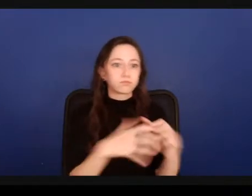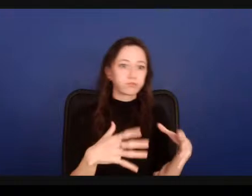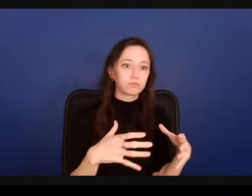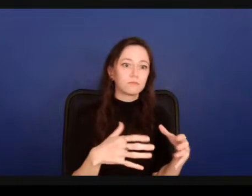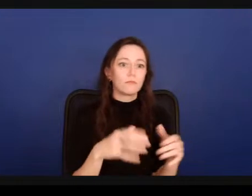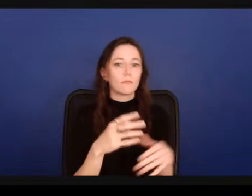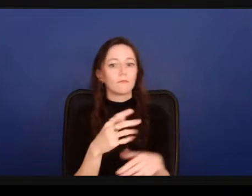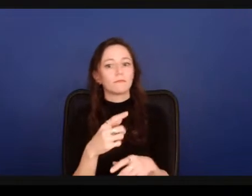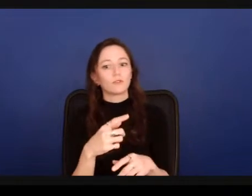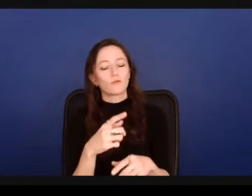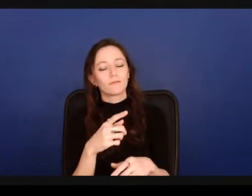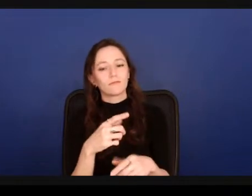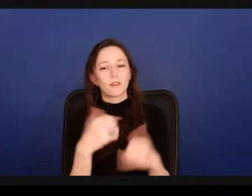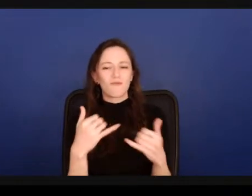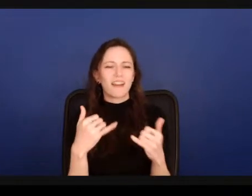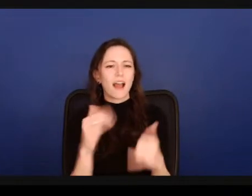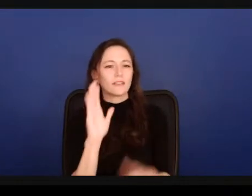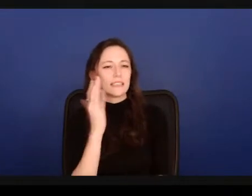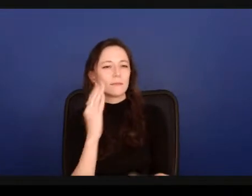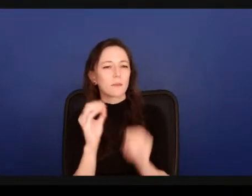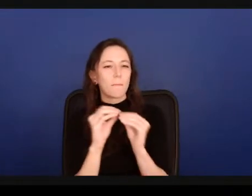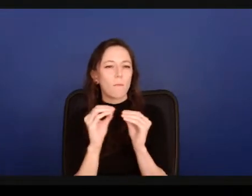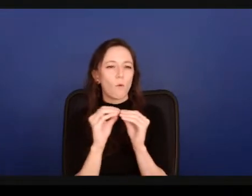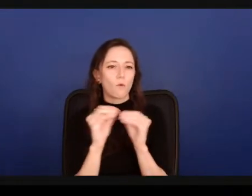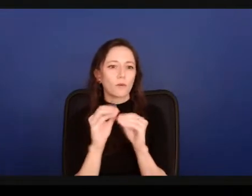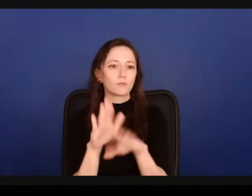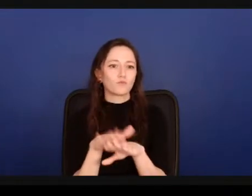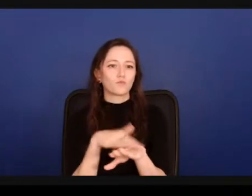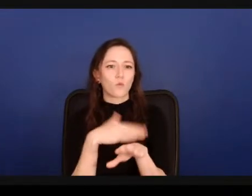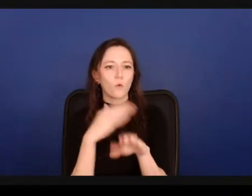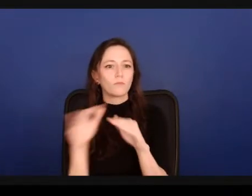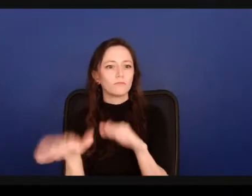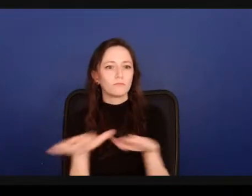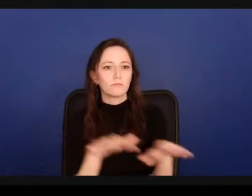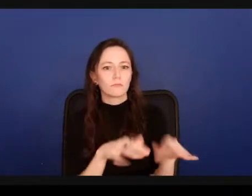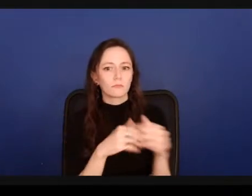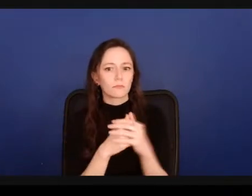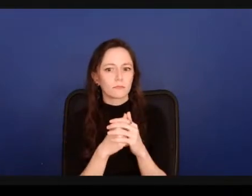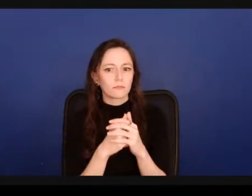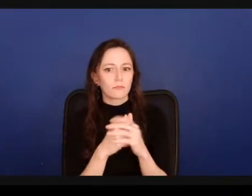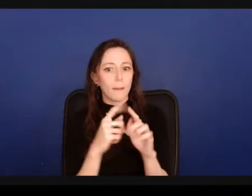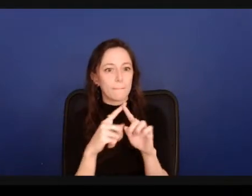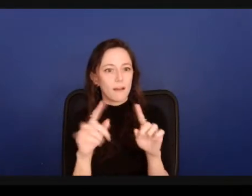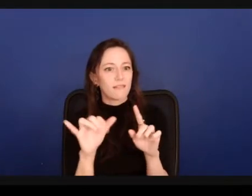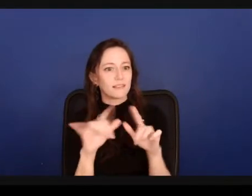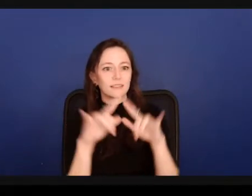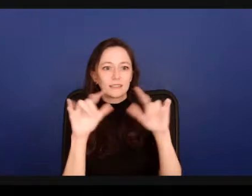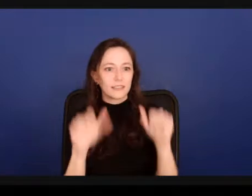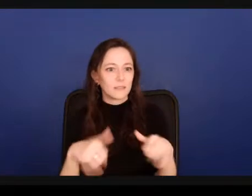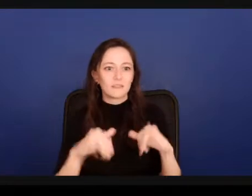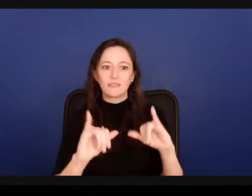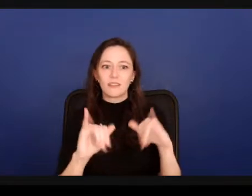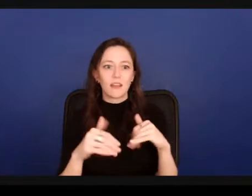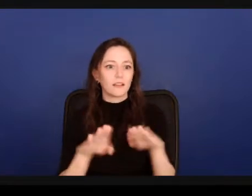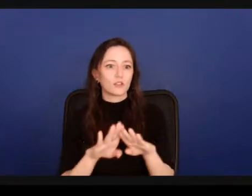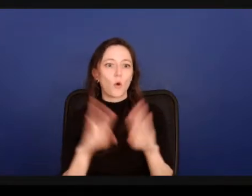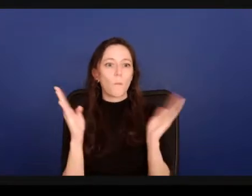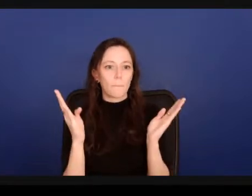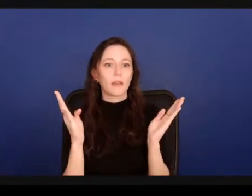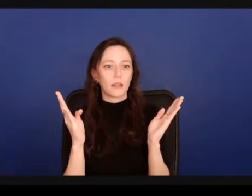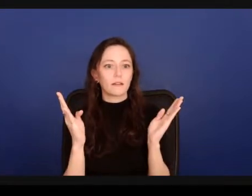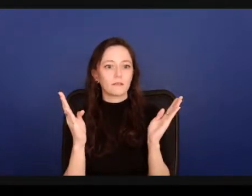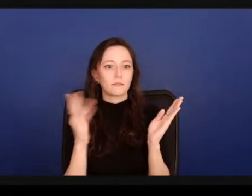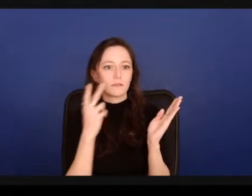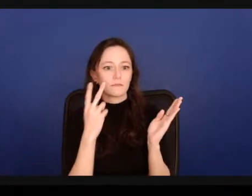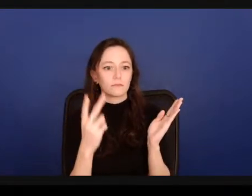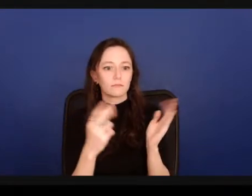there. But interesting to note that that system fundamentally remains open, it appears, right? So that's really the takeaway message here.